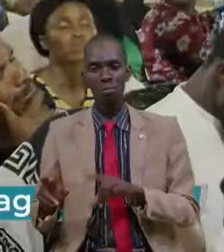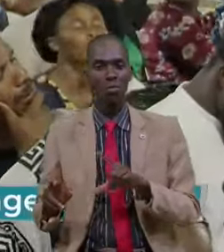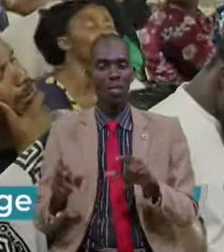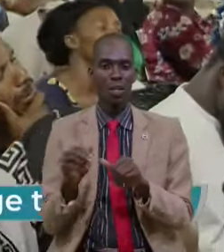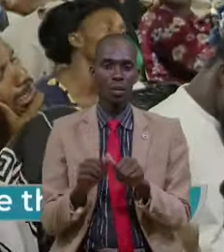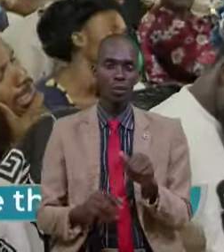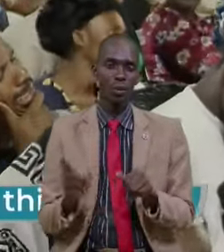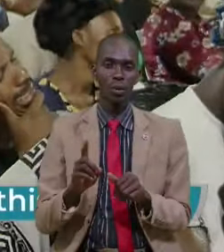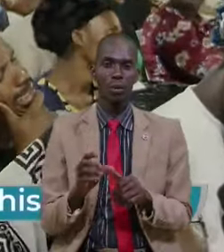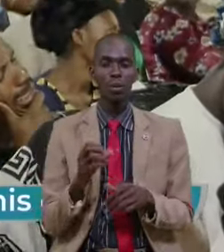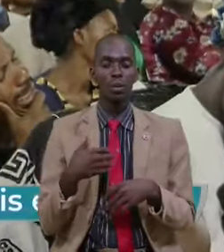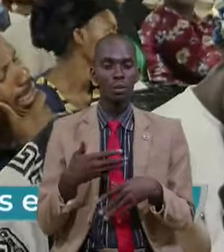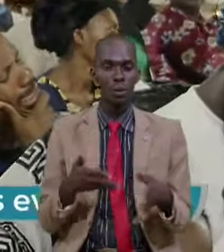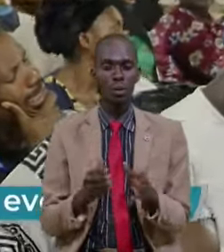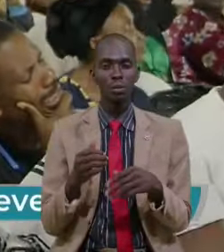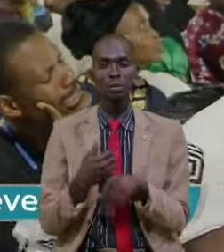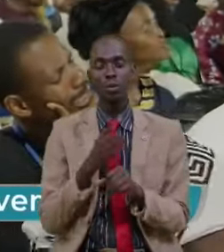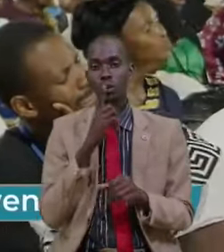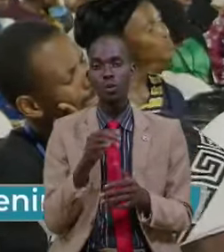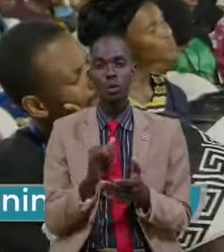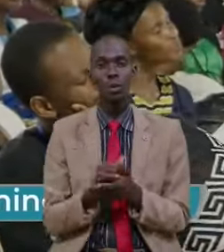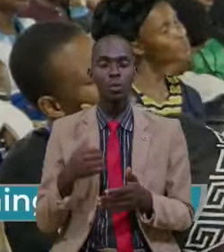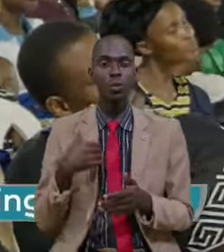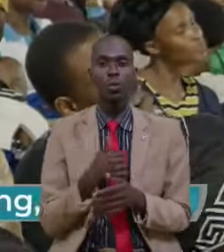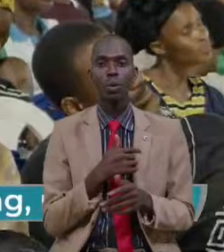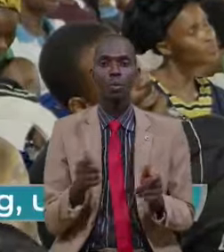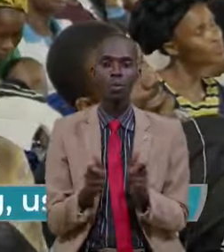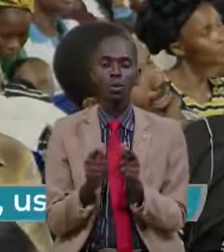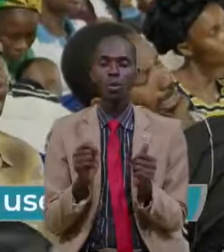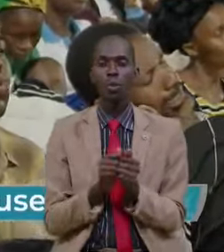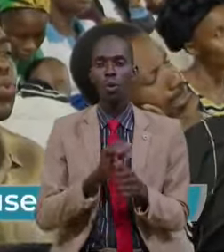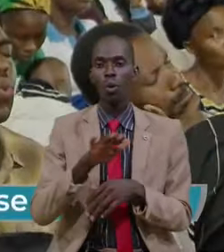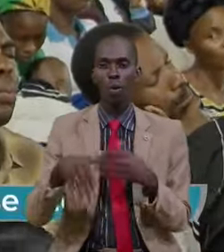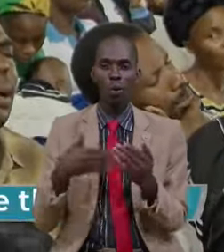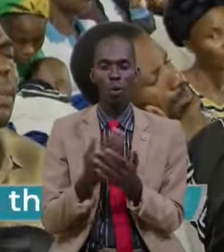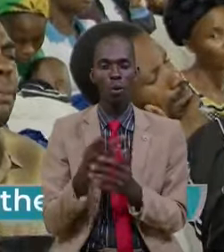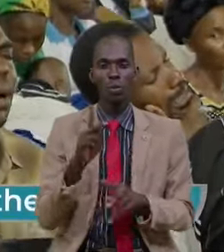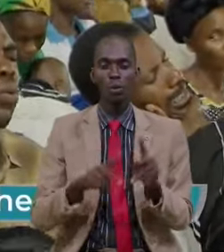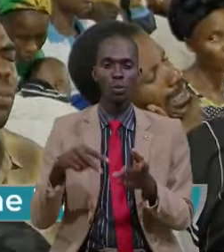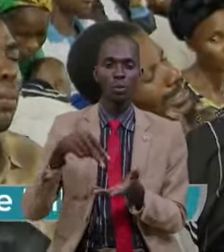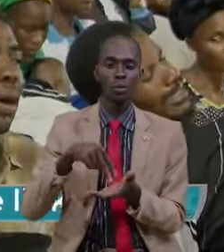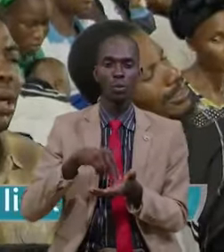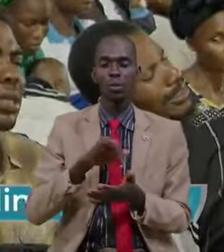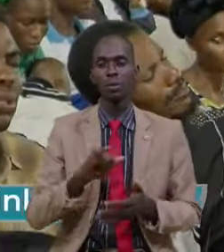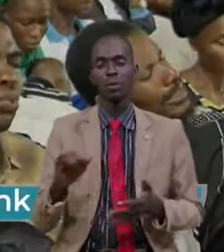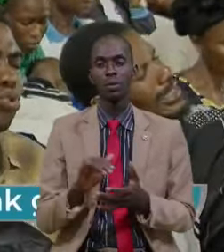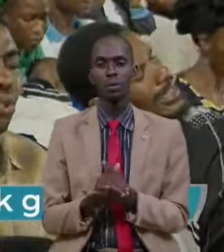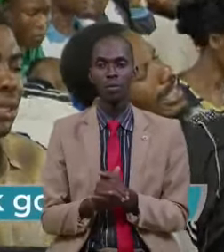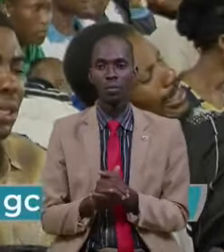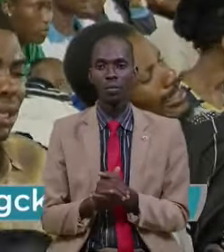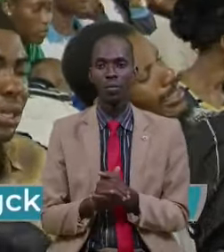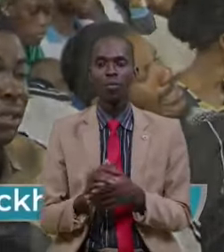Let's ensure that we reach all the people. And even in the language class at the